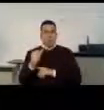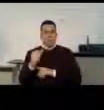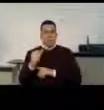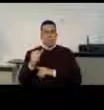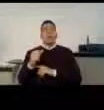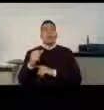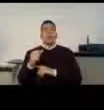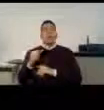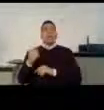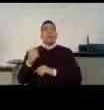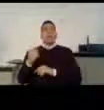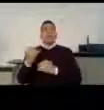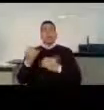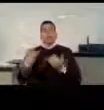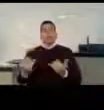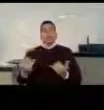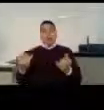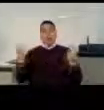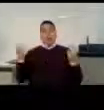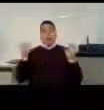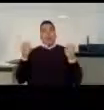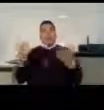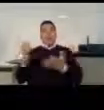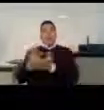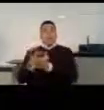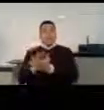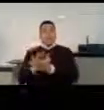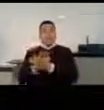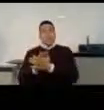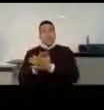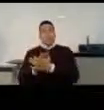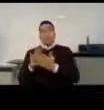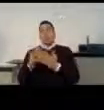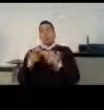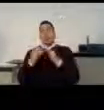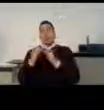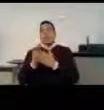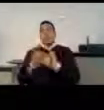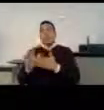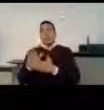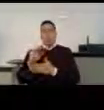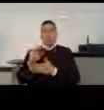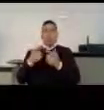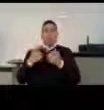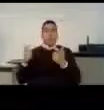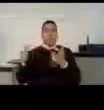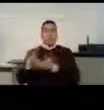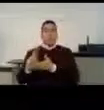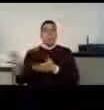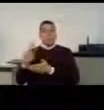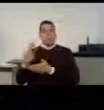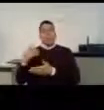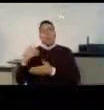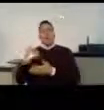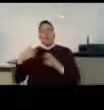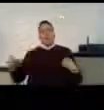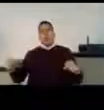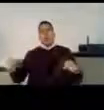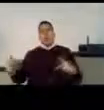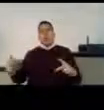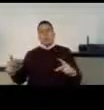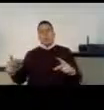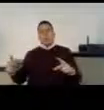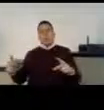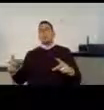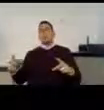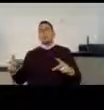ago, there were very few, and now many, many schools from community colleges to major universities have opportunities.